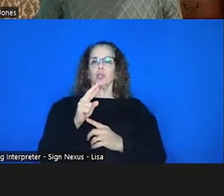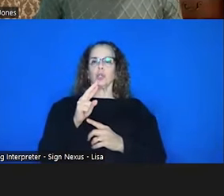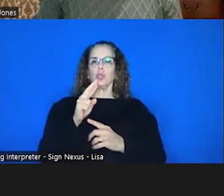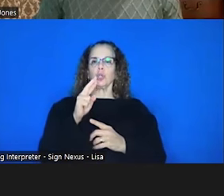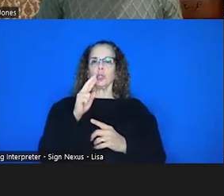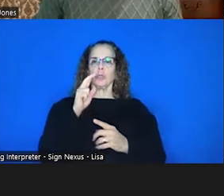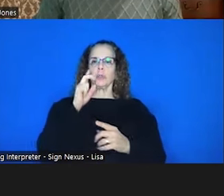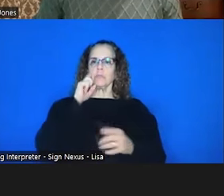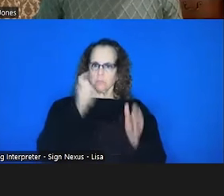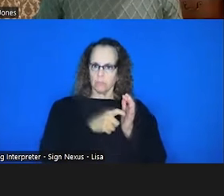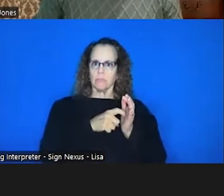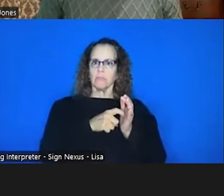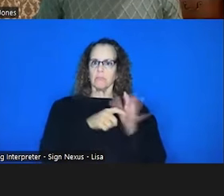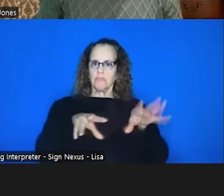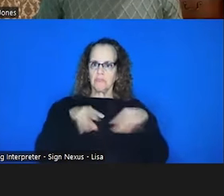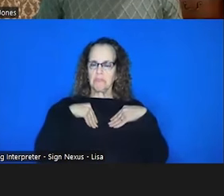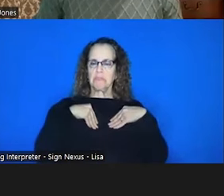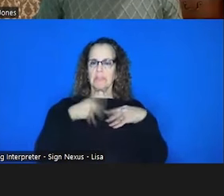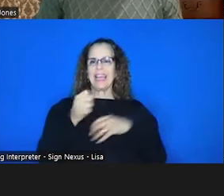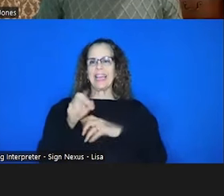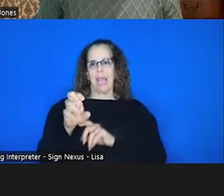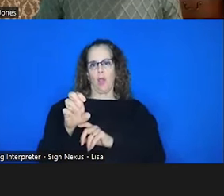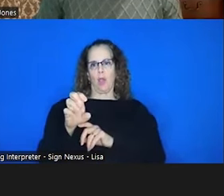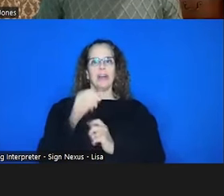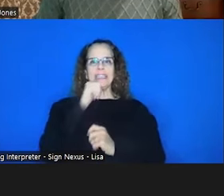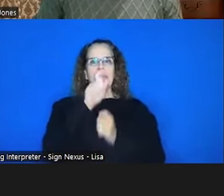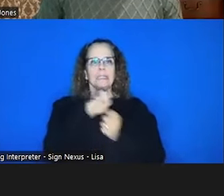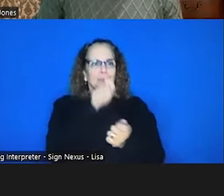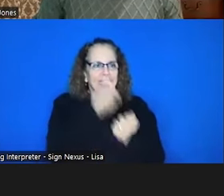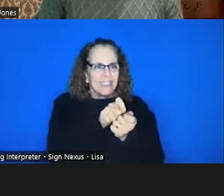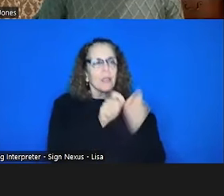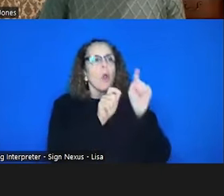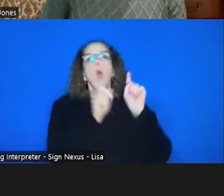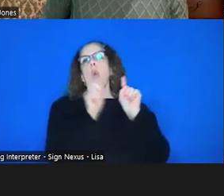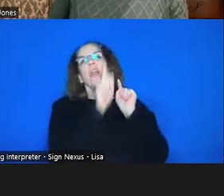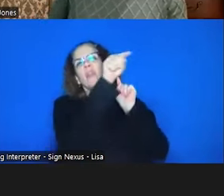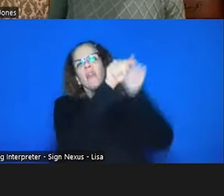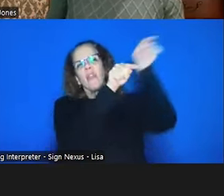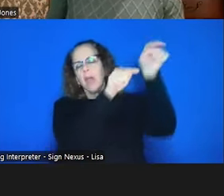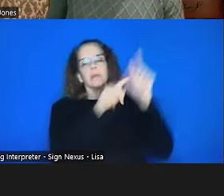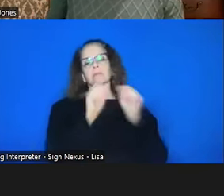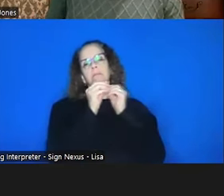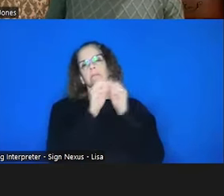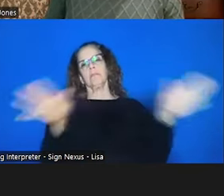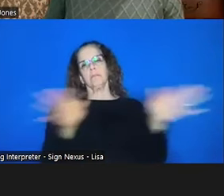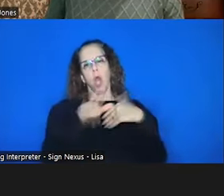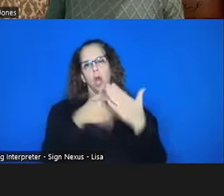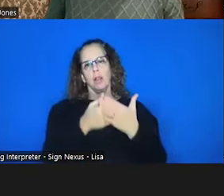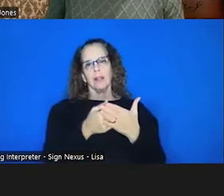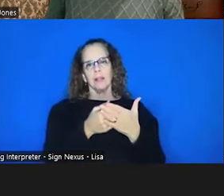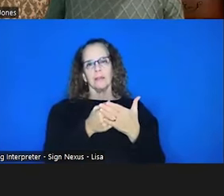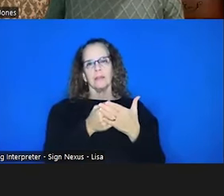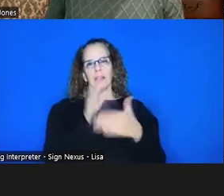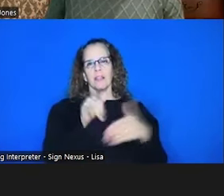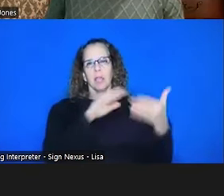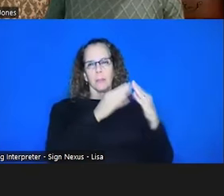very specific pockets or specific agencies. You know, we have a specific TGNCMB, you know, community,